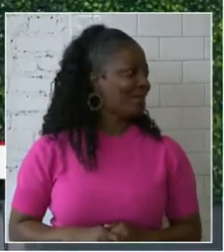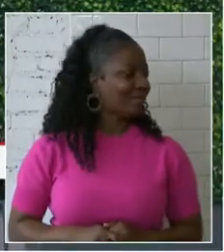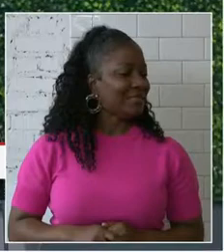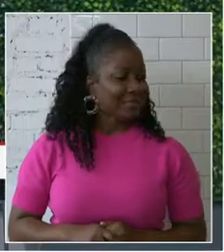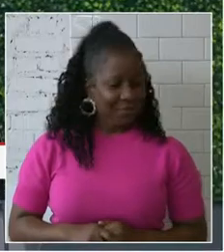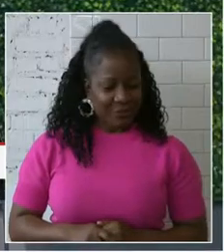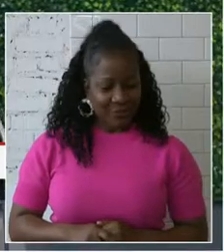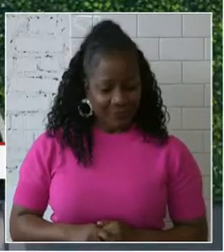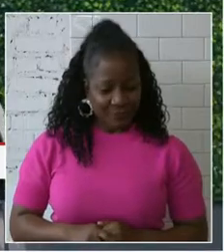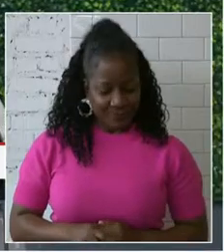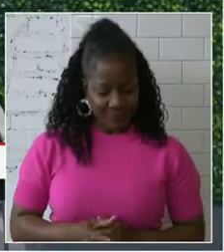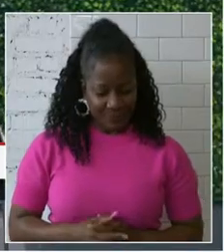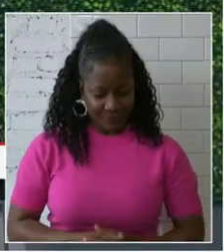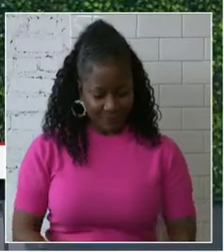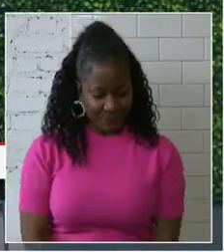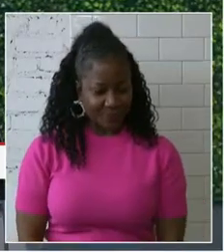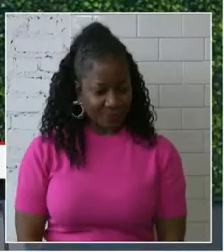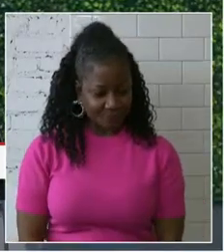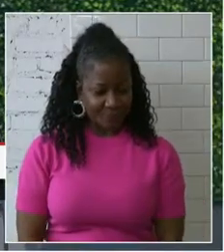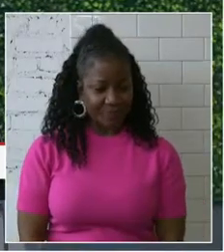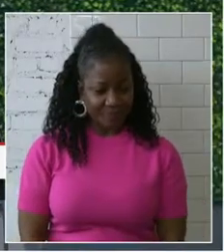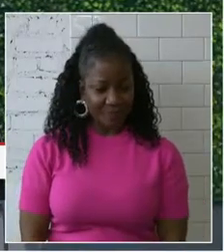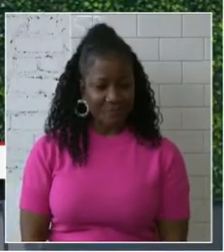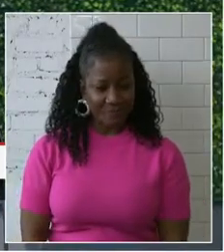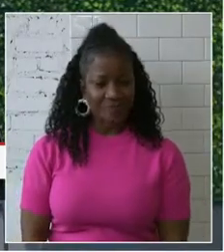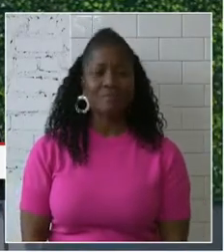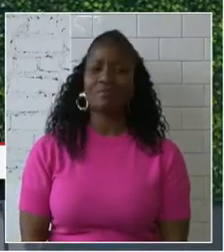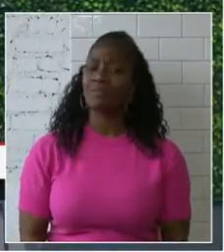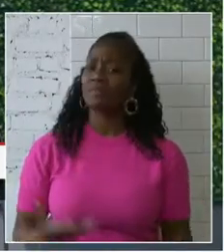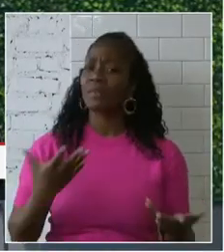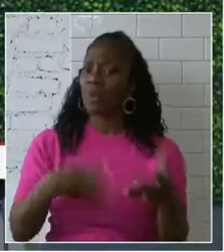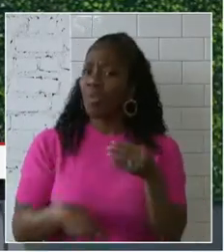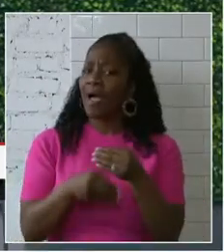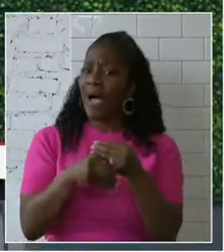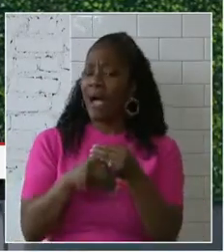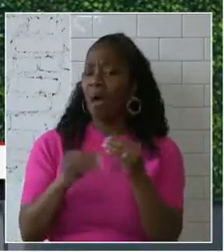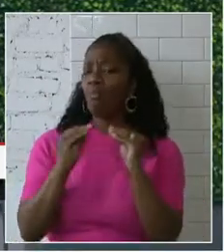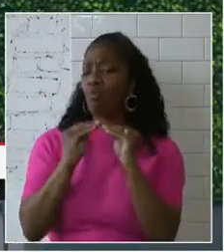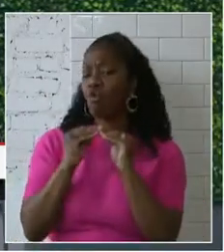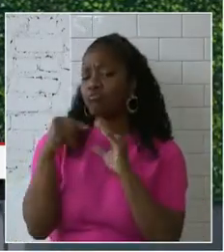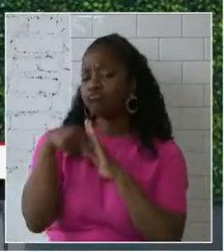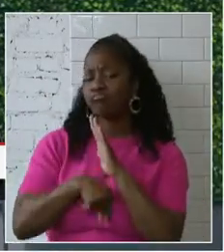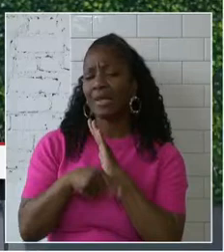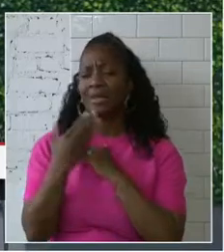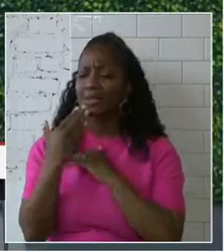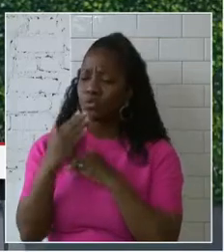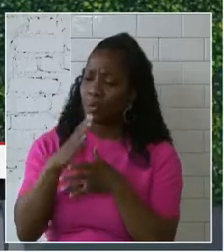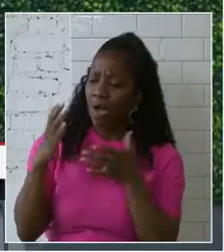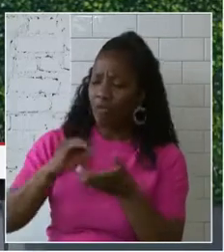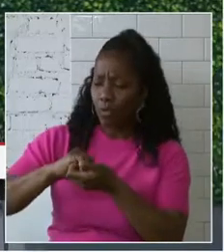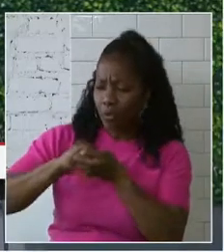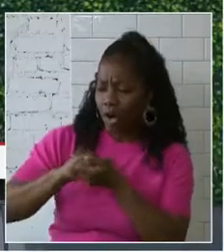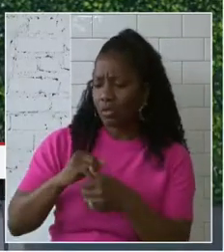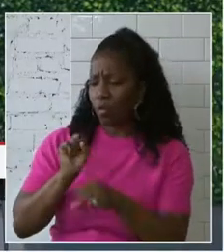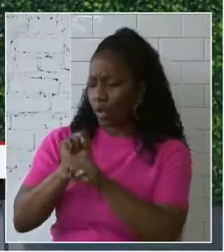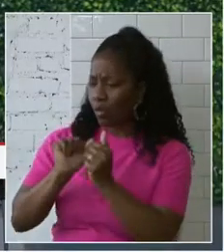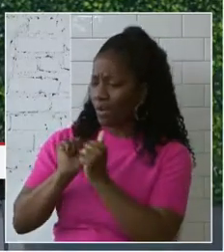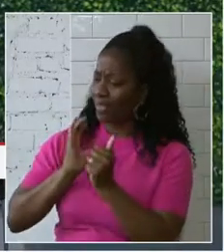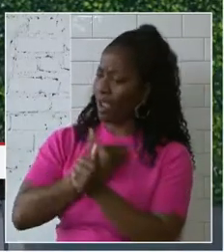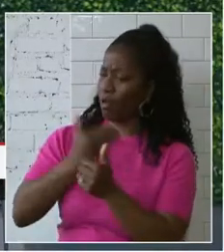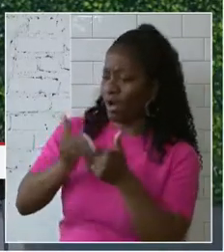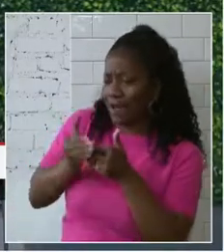And I want to add to that and thank you for your partnership and working with our neighbors who are